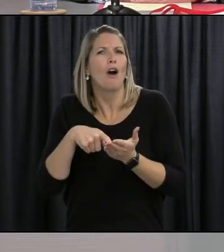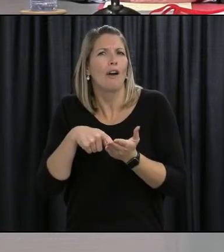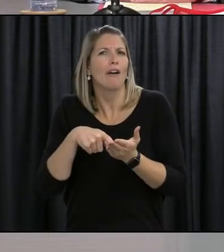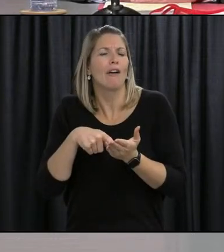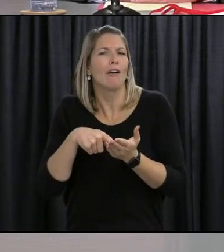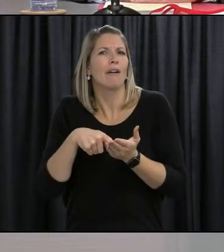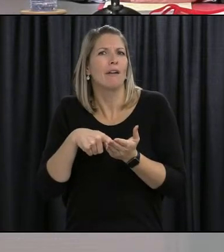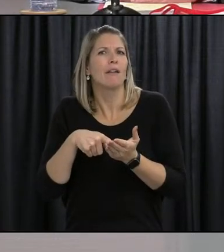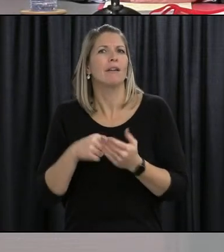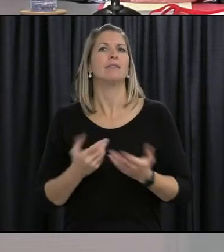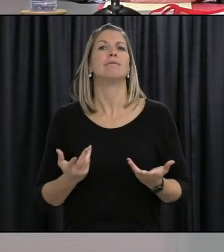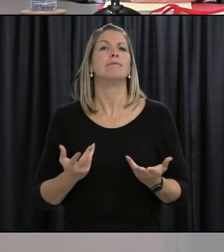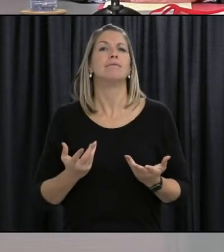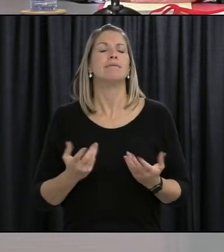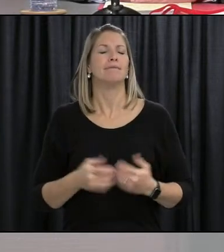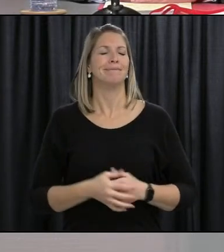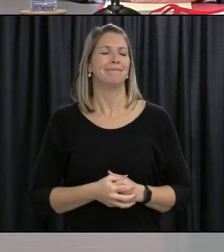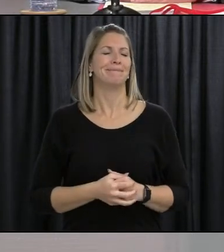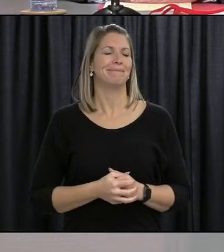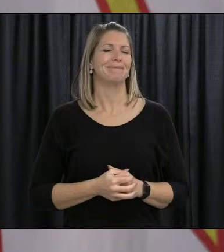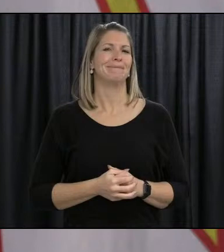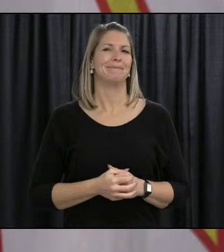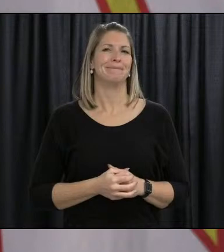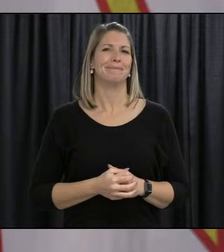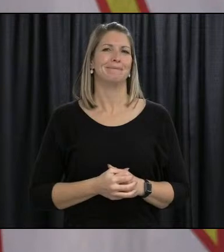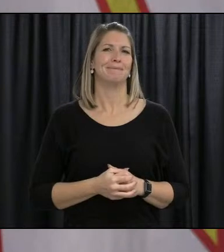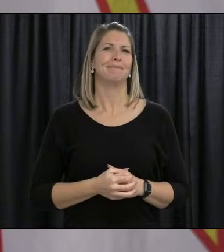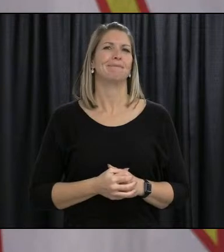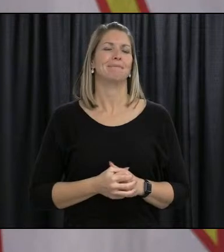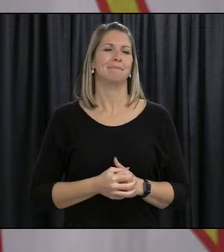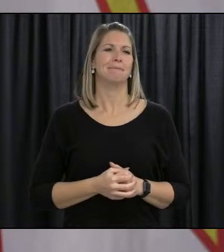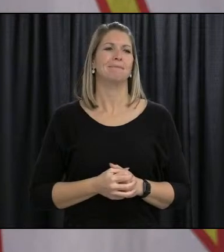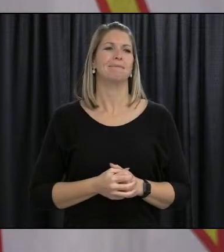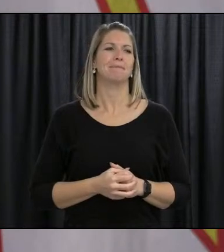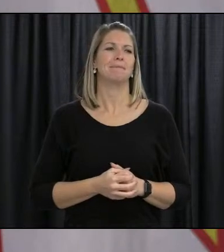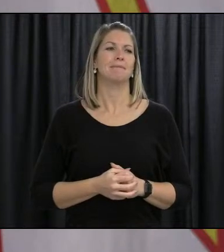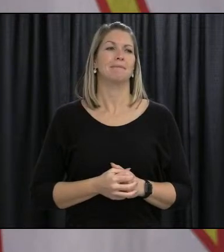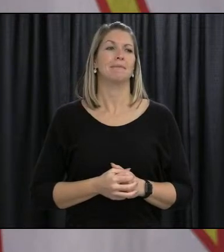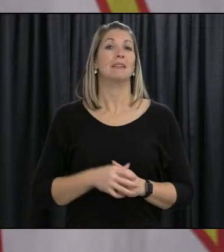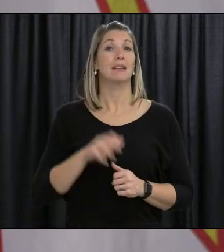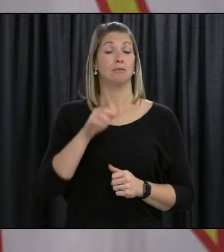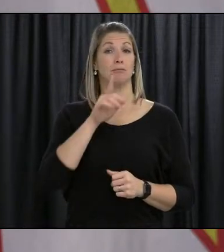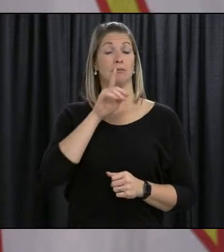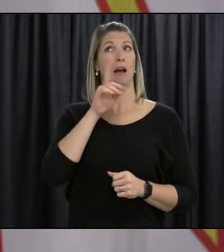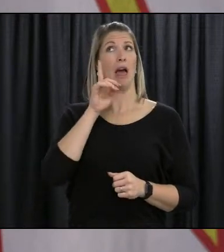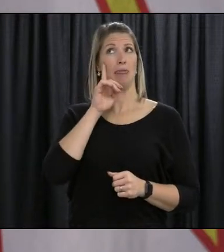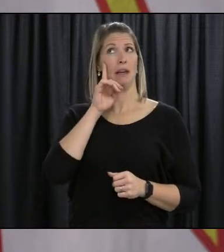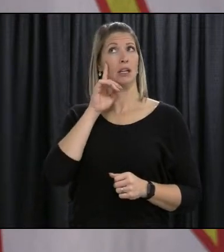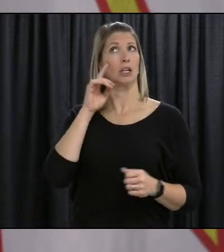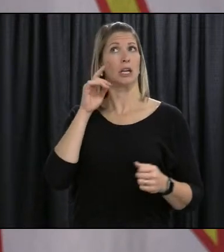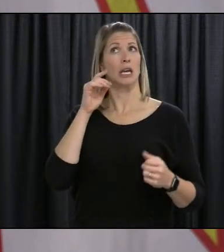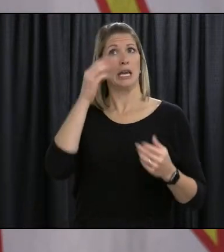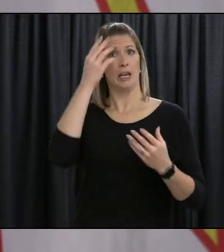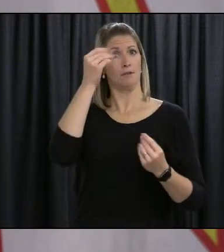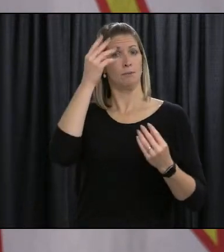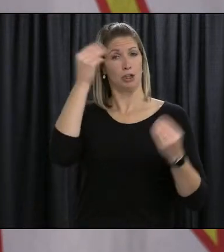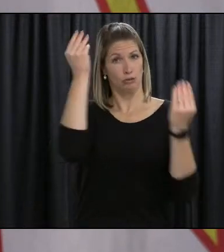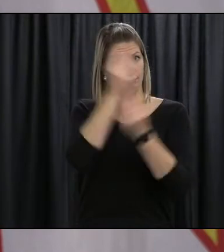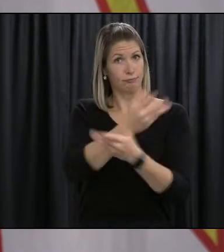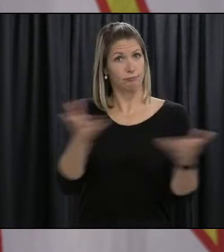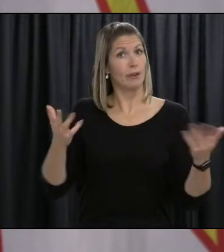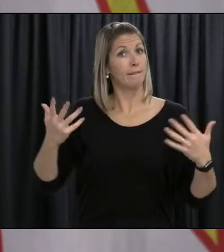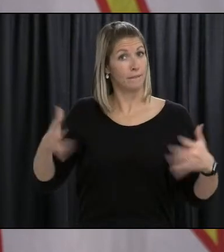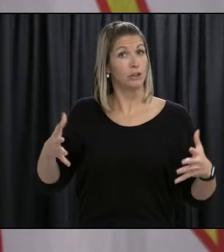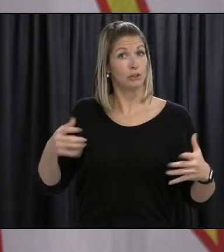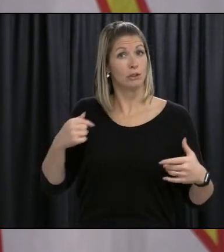is a negative result? So I think that information actually did go out in the advisory about that, and